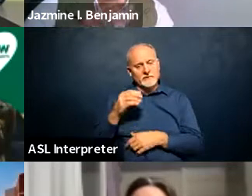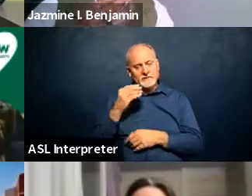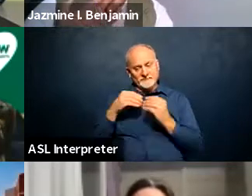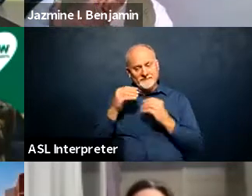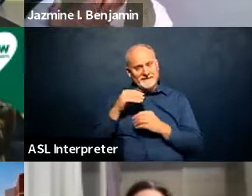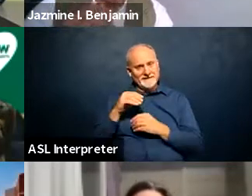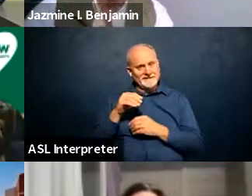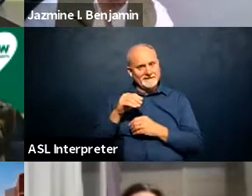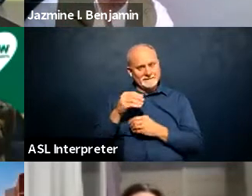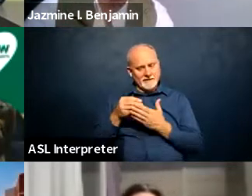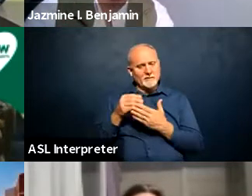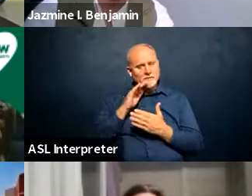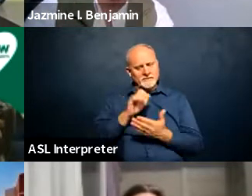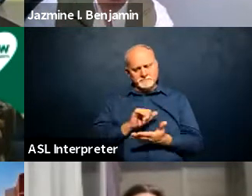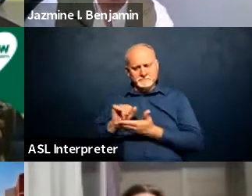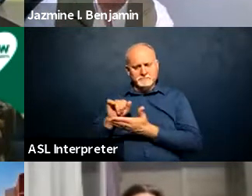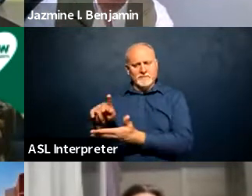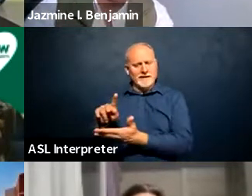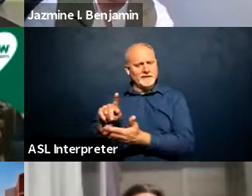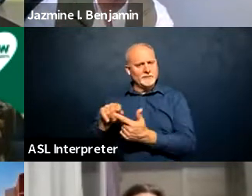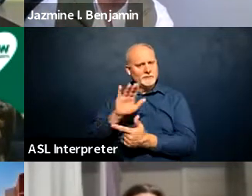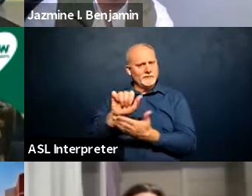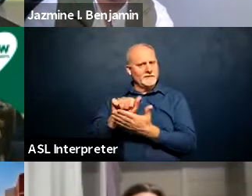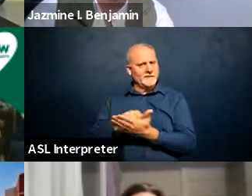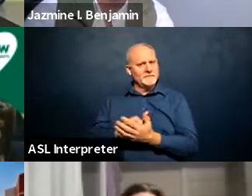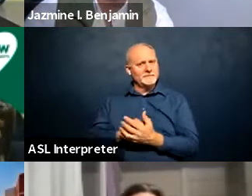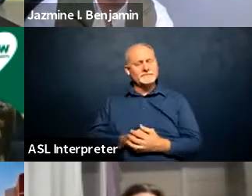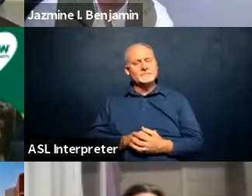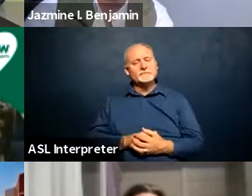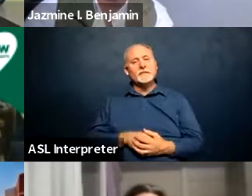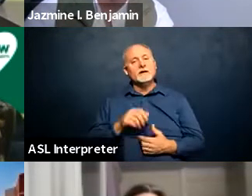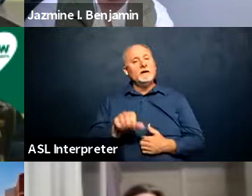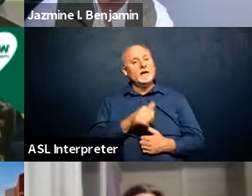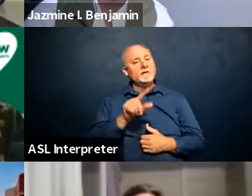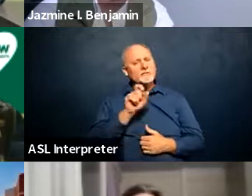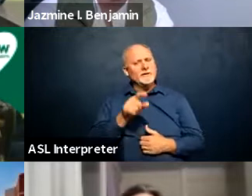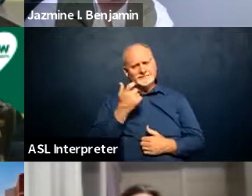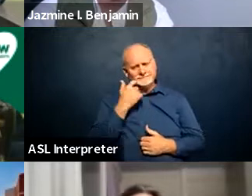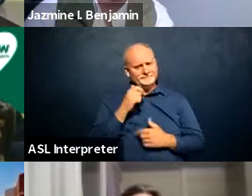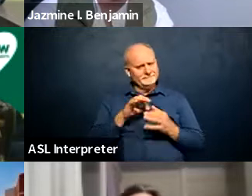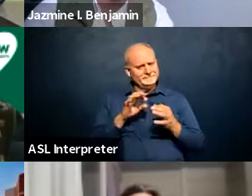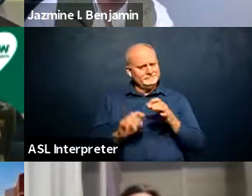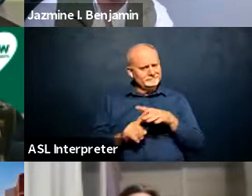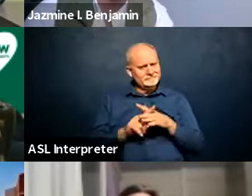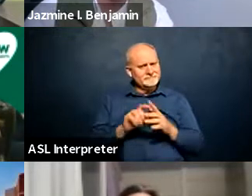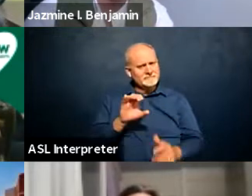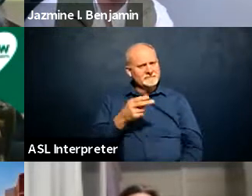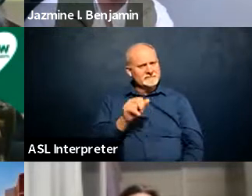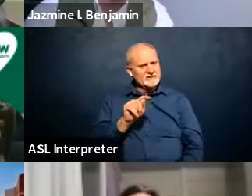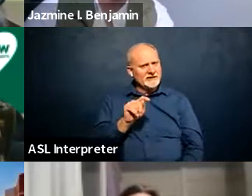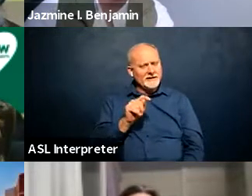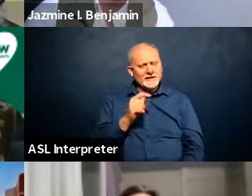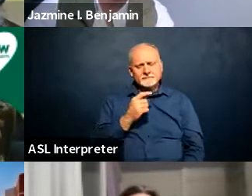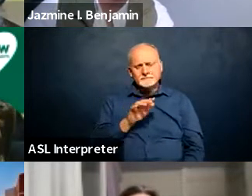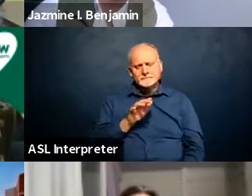be credited back to their account. One of the other questions that came up in the chat earlier was in reference